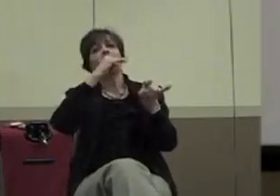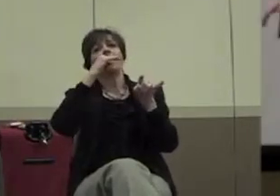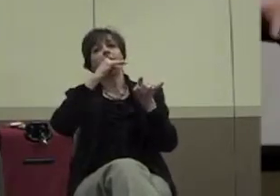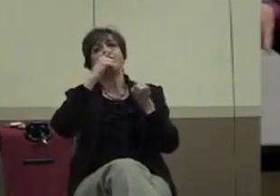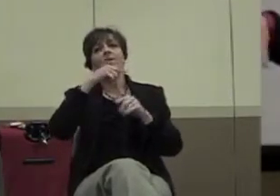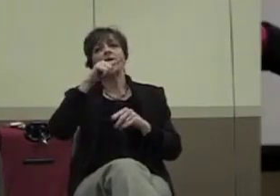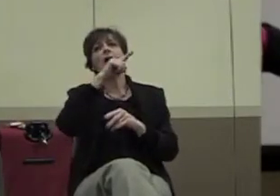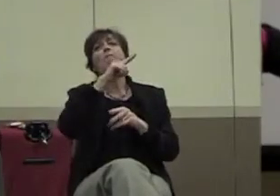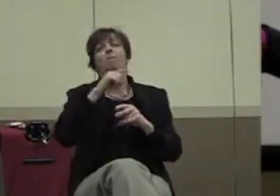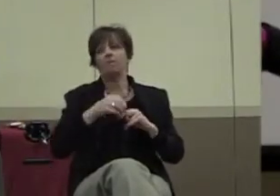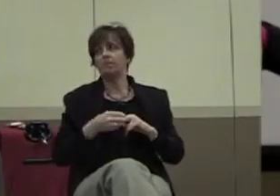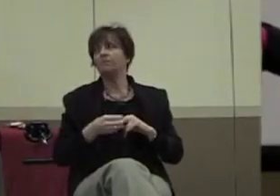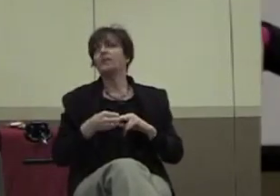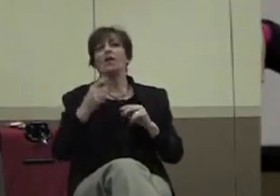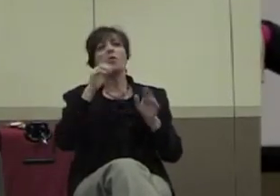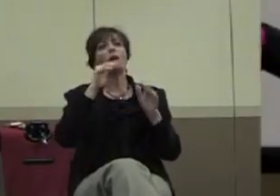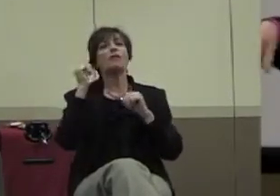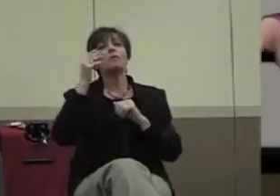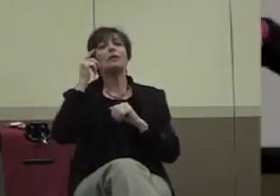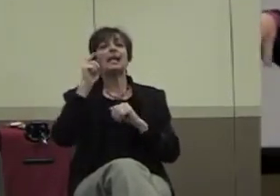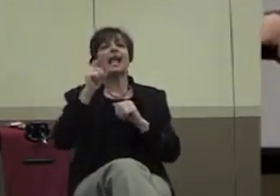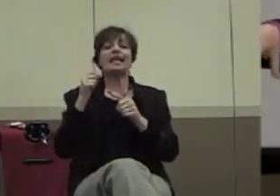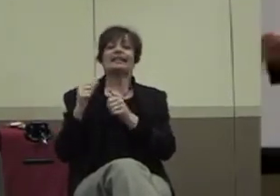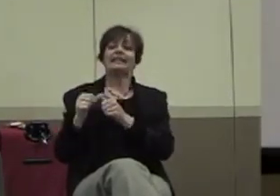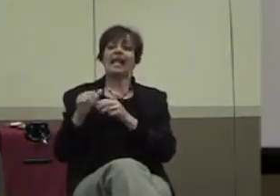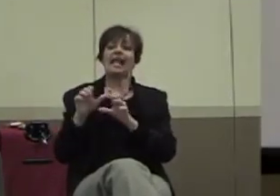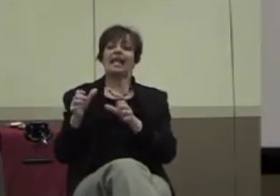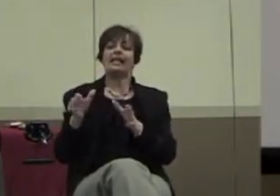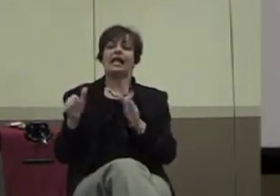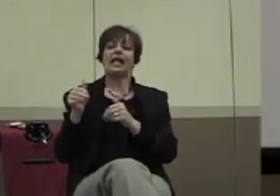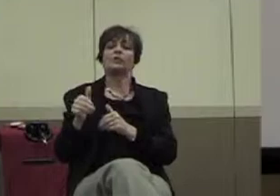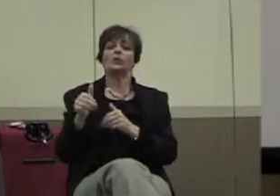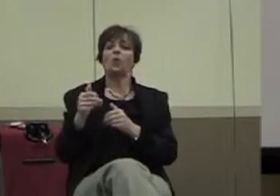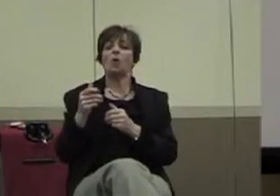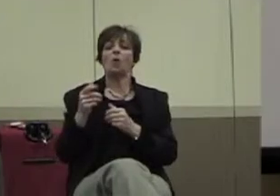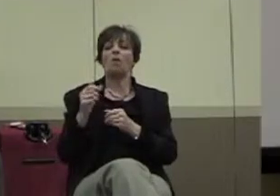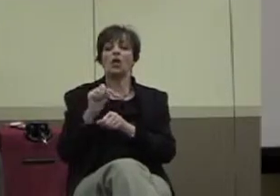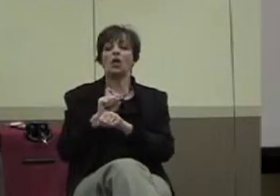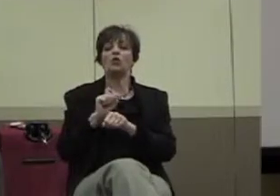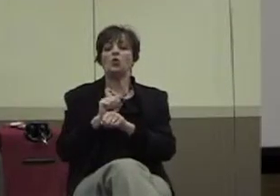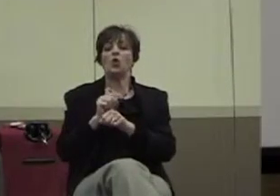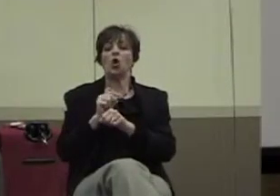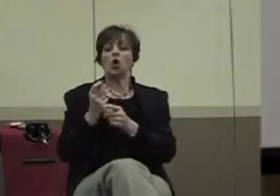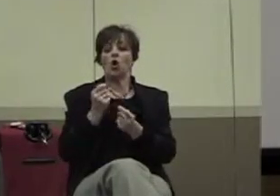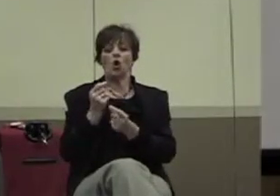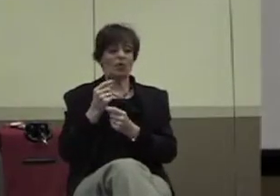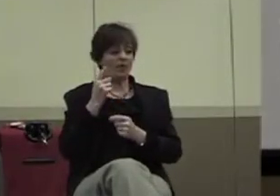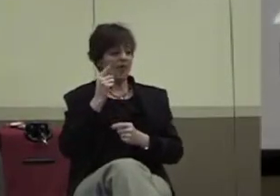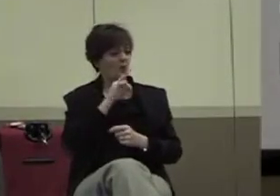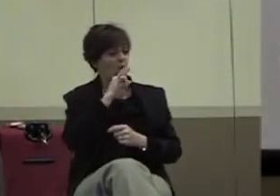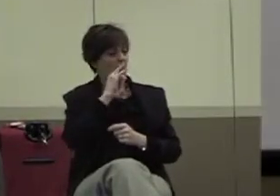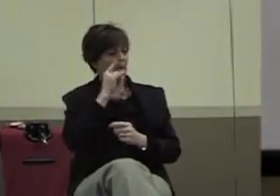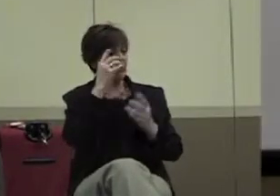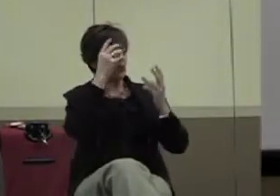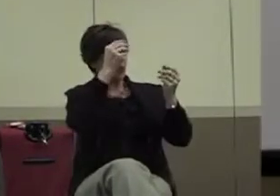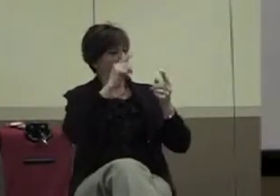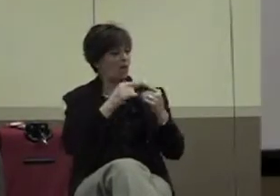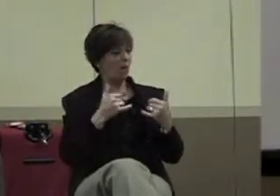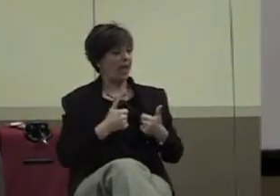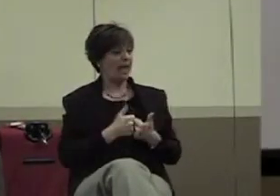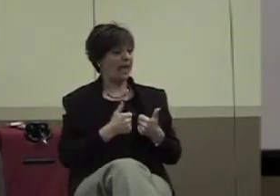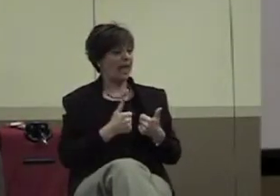leaving because they had to stay in the classroom and do work, and they think your kids are leaving to go play games, but they're not